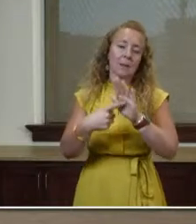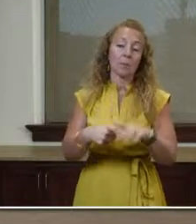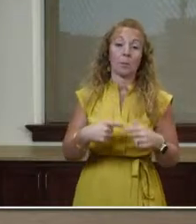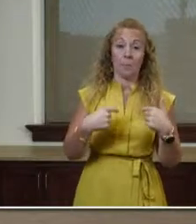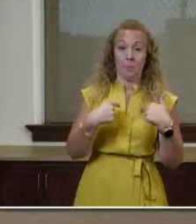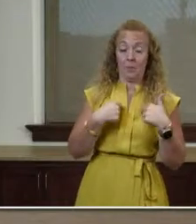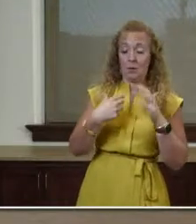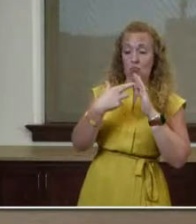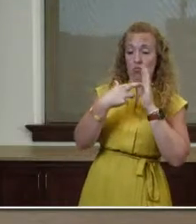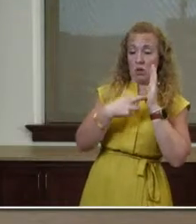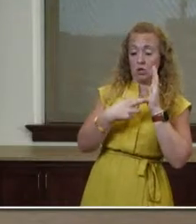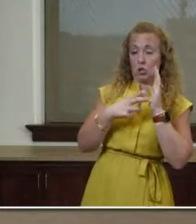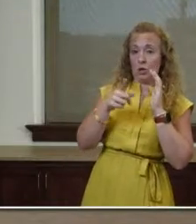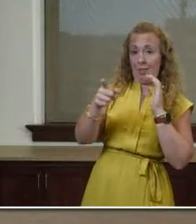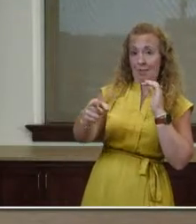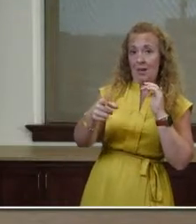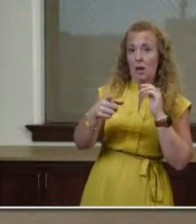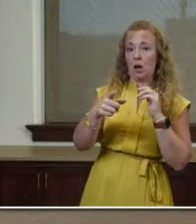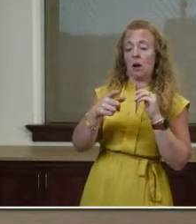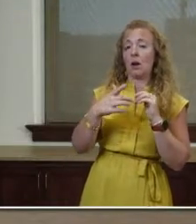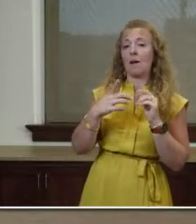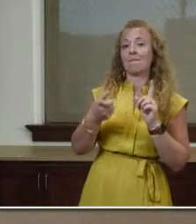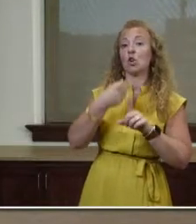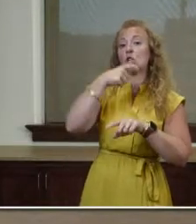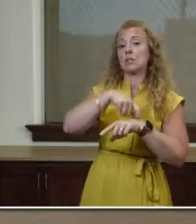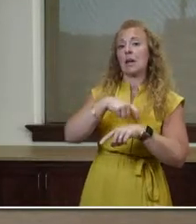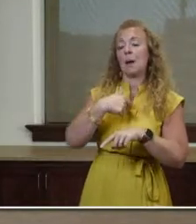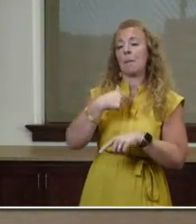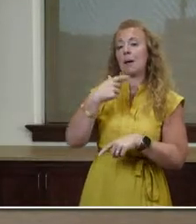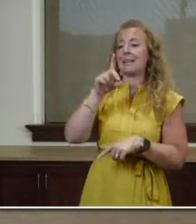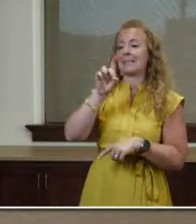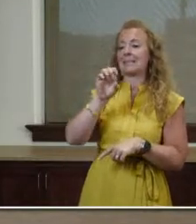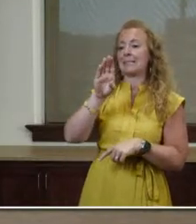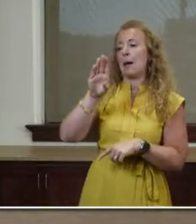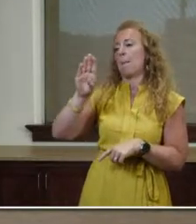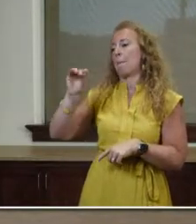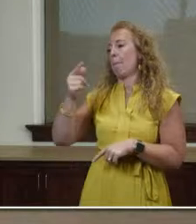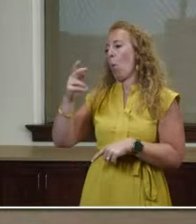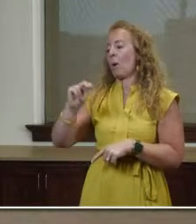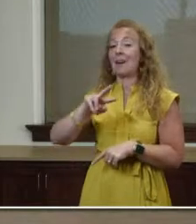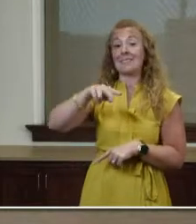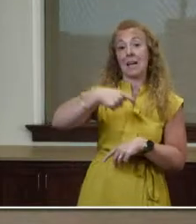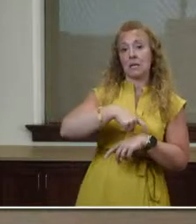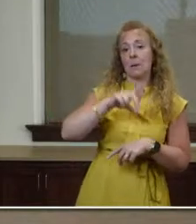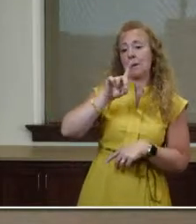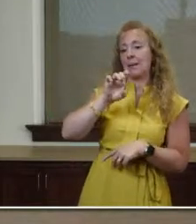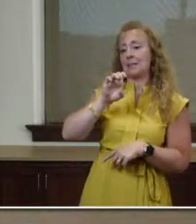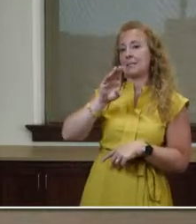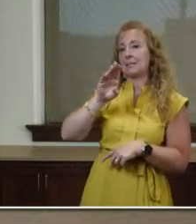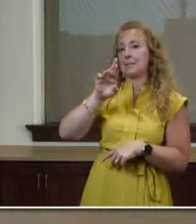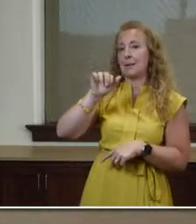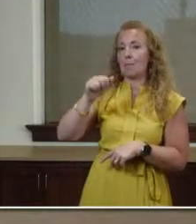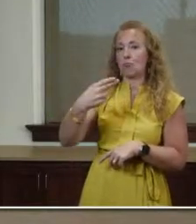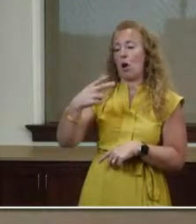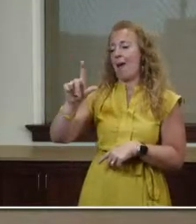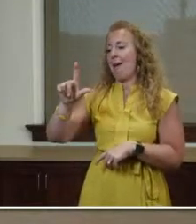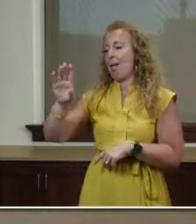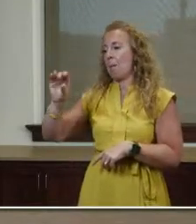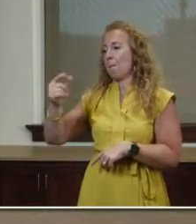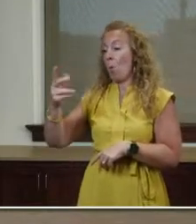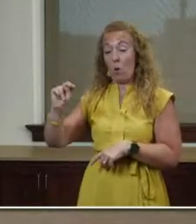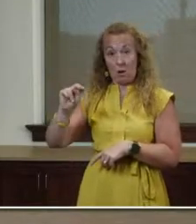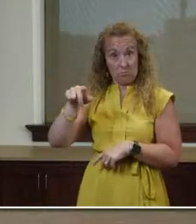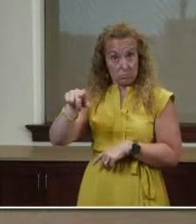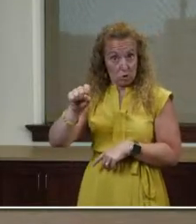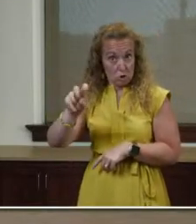I registered in that system and I put, the first time I registered Deb Bogan and the second time I put Deborah L. Bogan, the question is, does